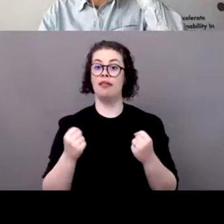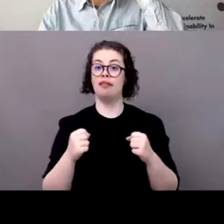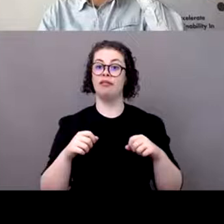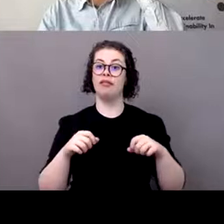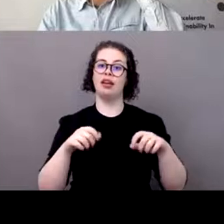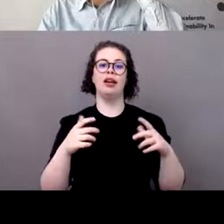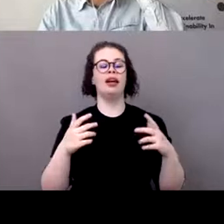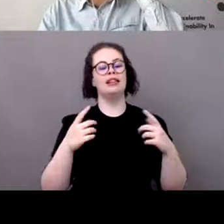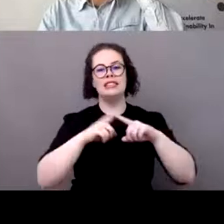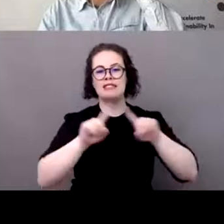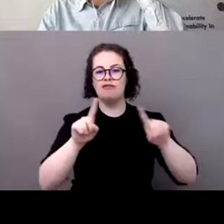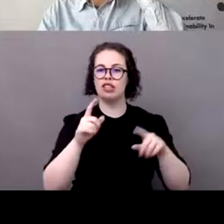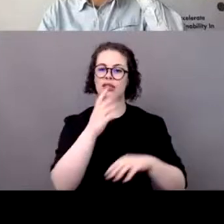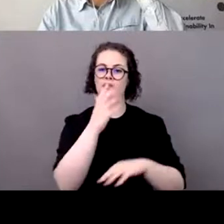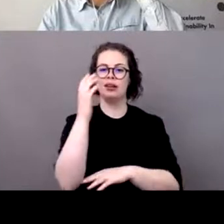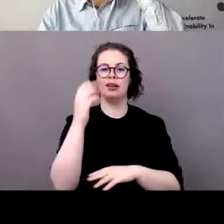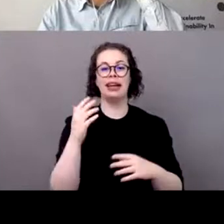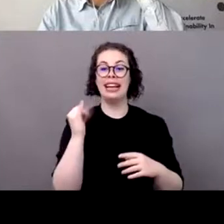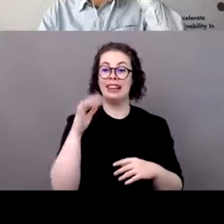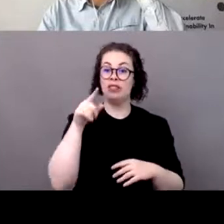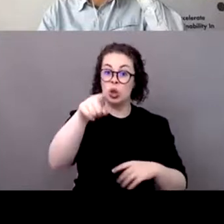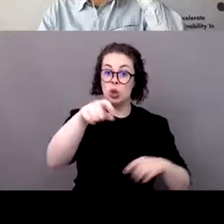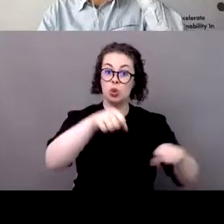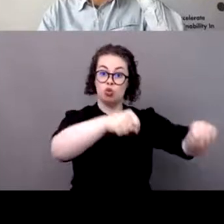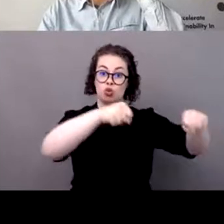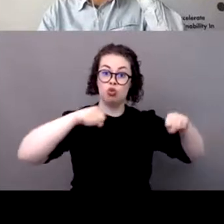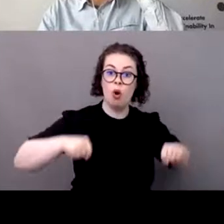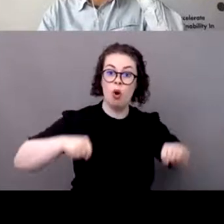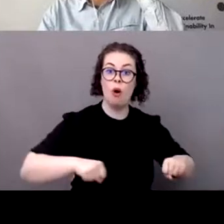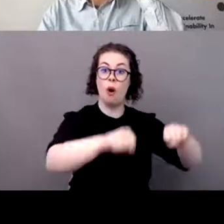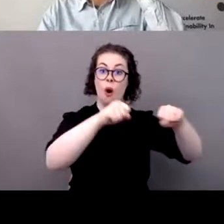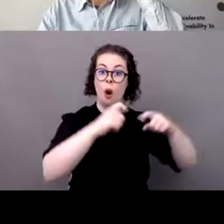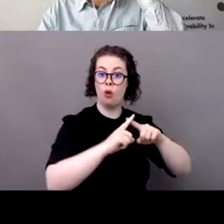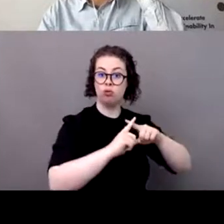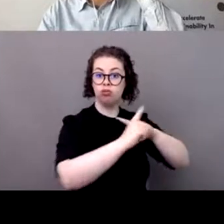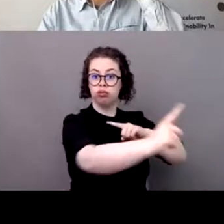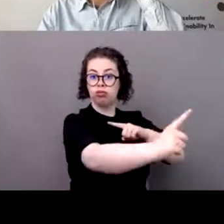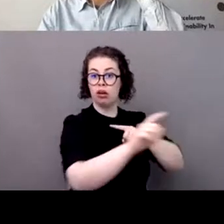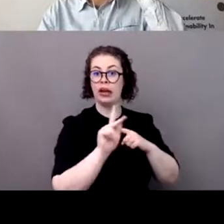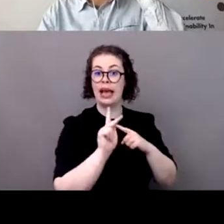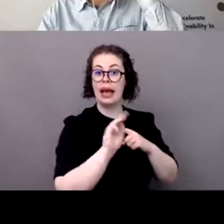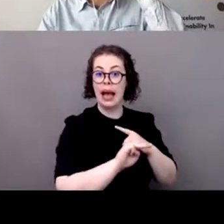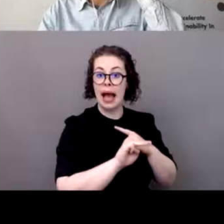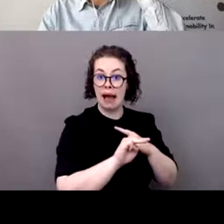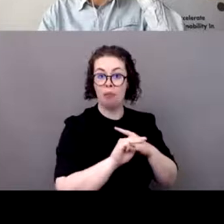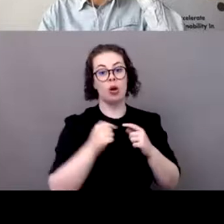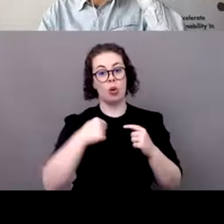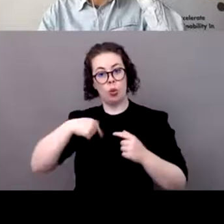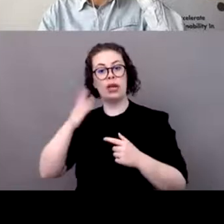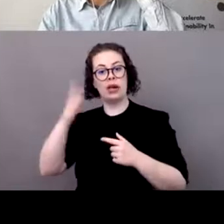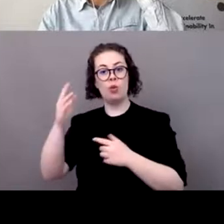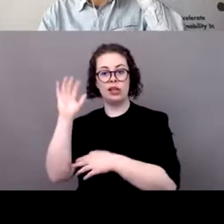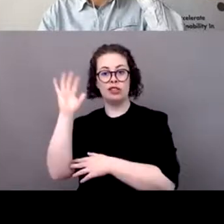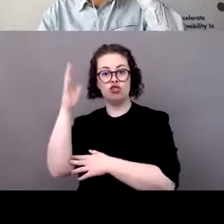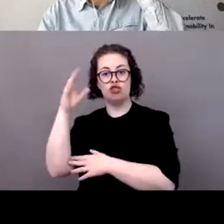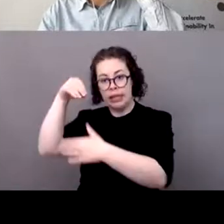forest. We have Bundesliga clubs who try to promote a climate ticket, like TSG